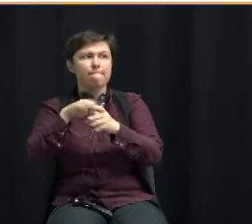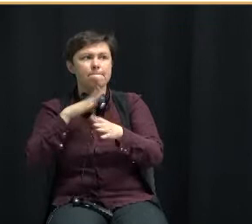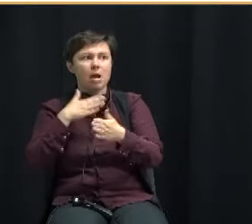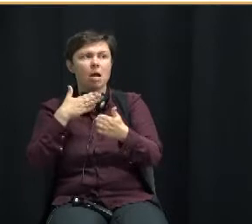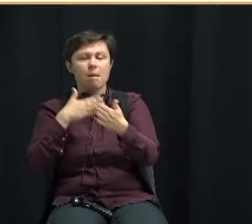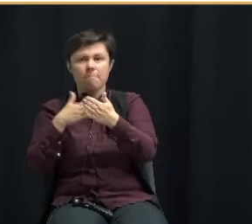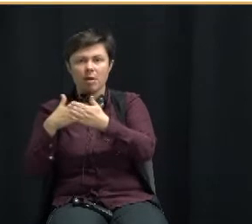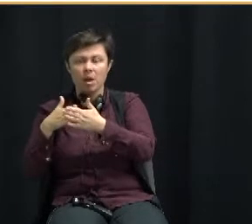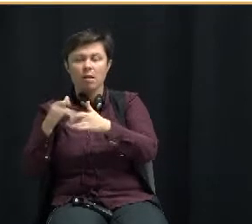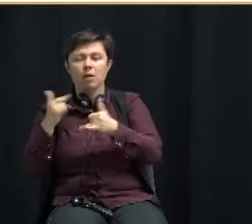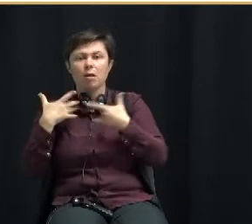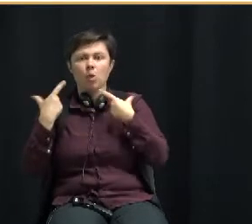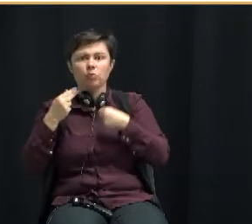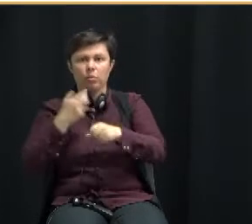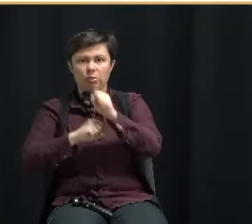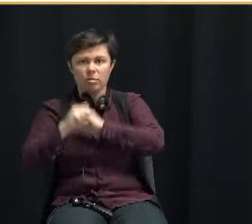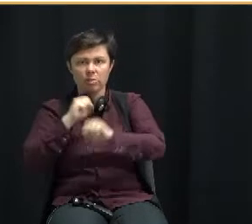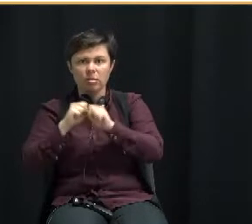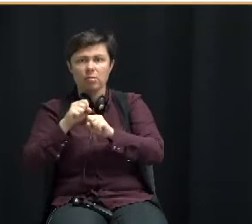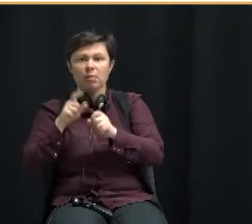It had special barriers, and